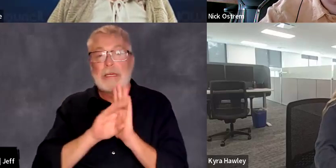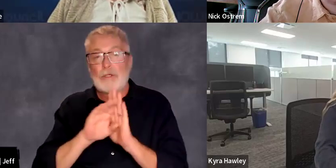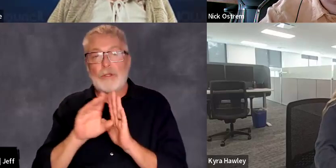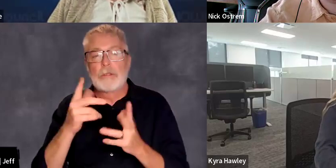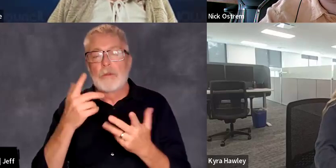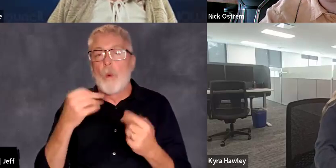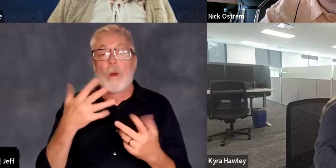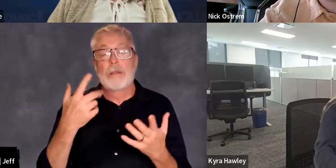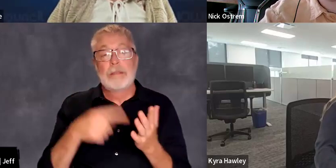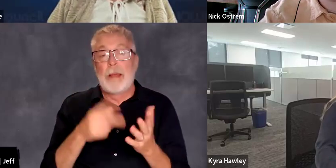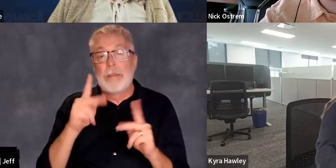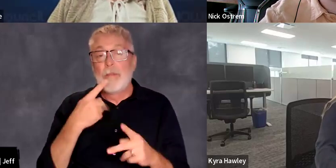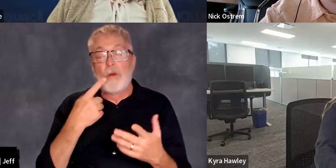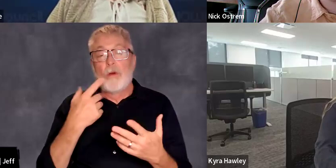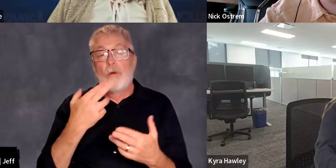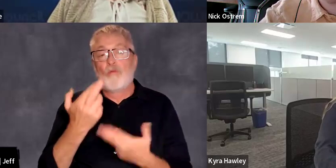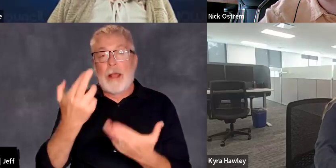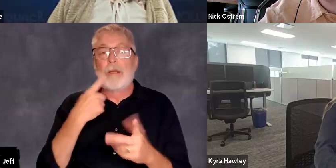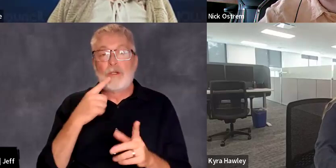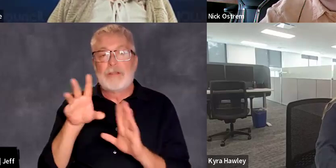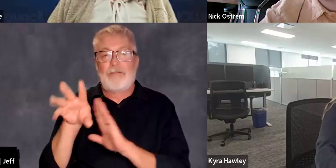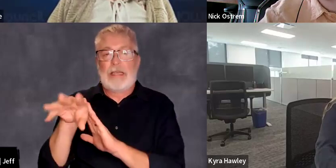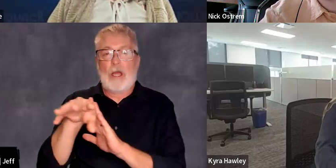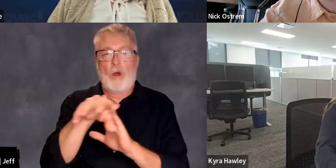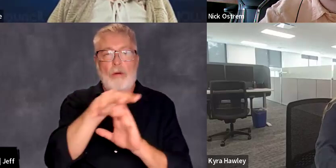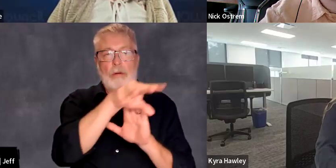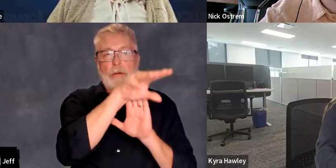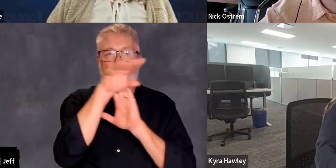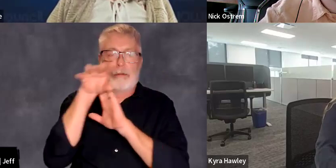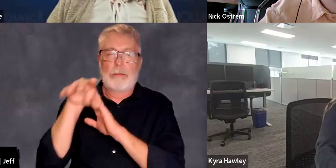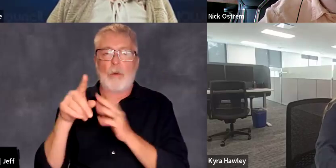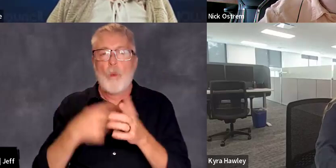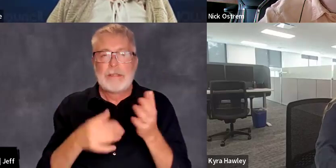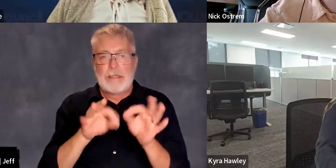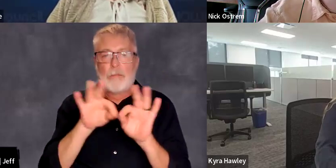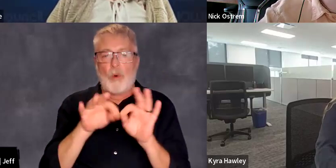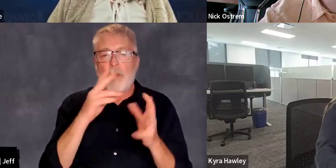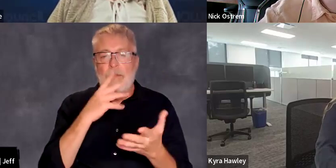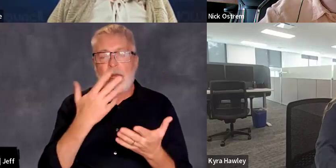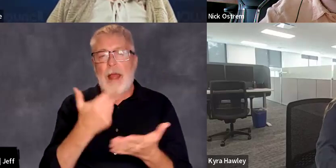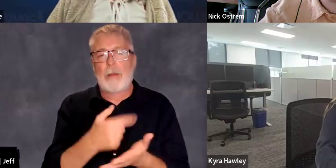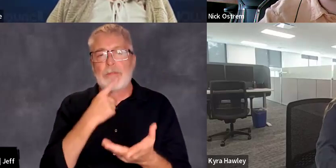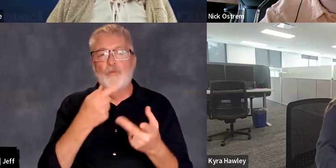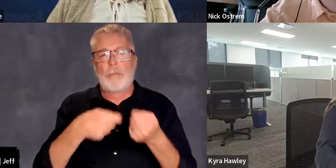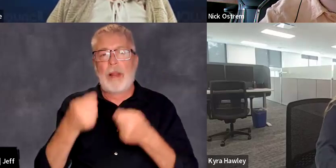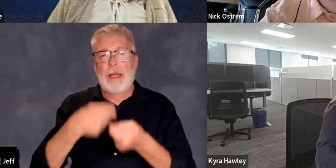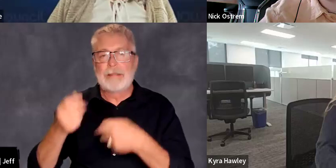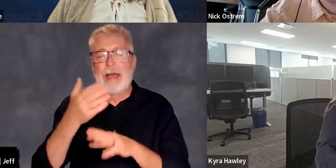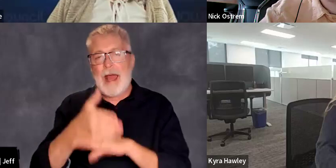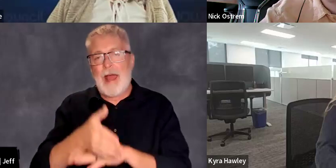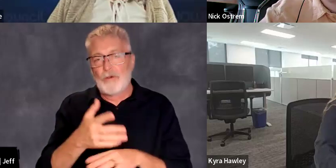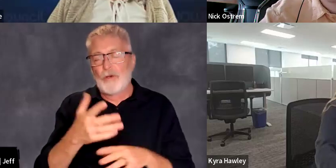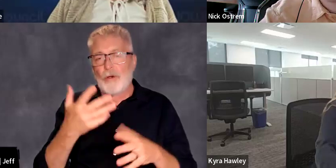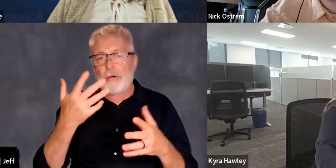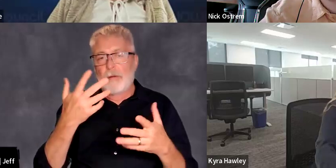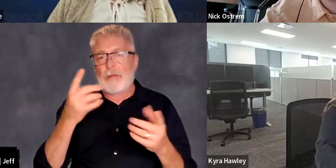a video of anything important that you want to make sure is inventoried. These are good for replacing goods after disasters once you're starting to